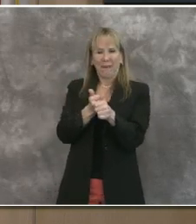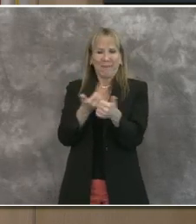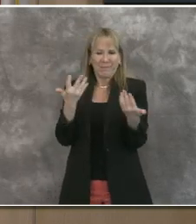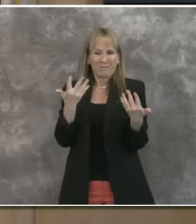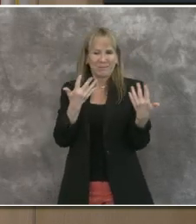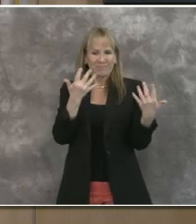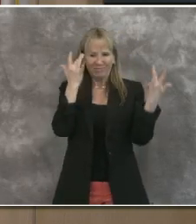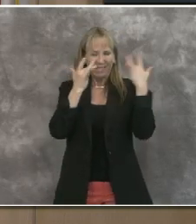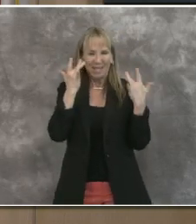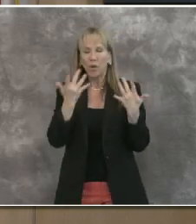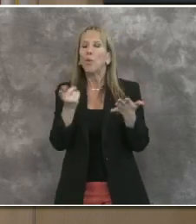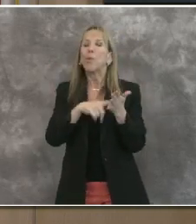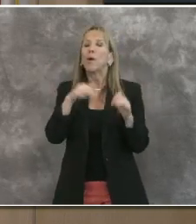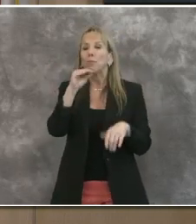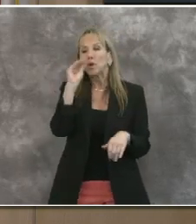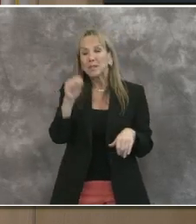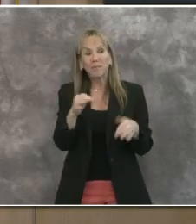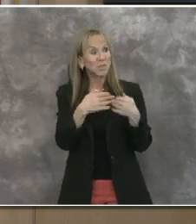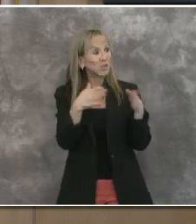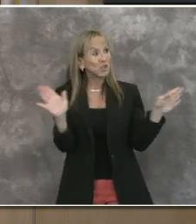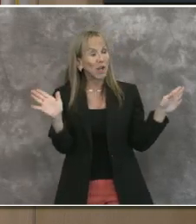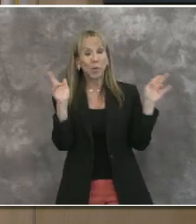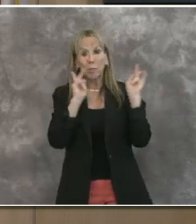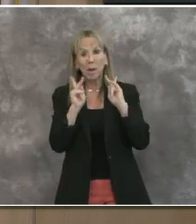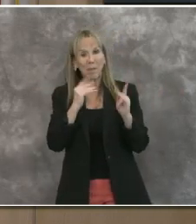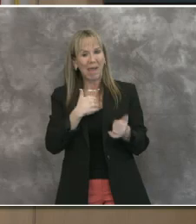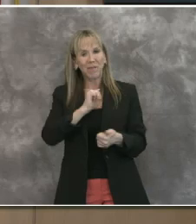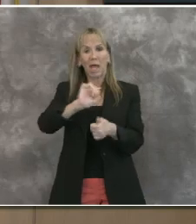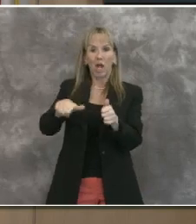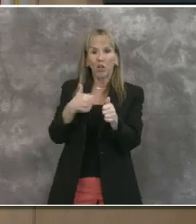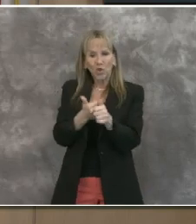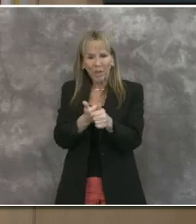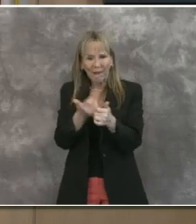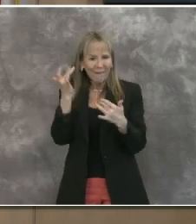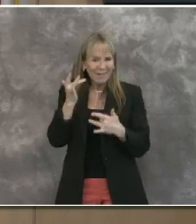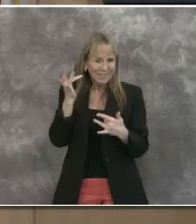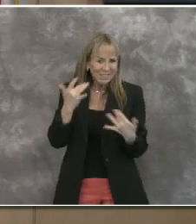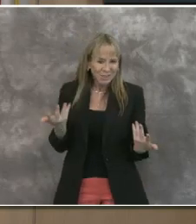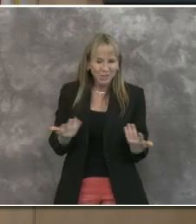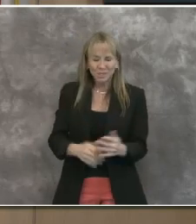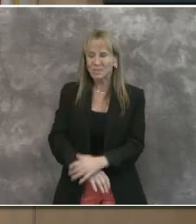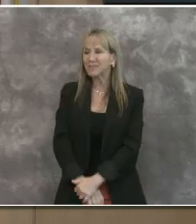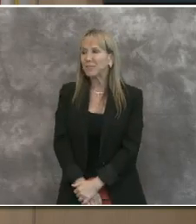What percentage of the general population has underlying conditions?